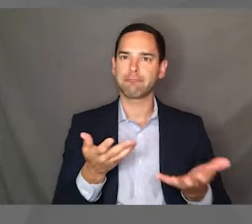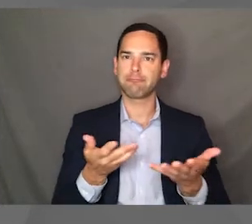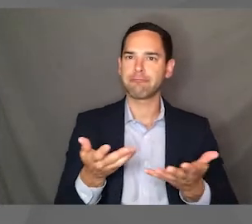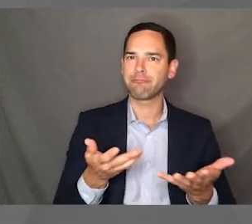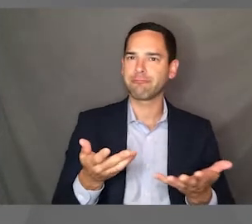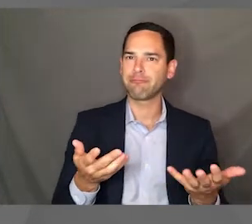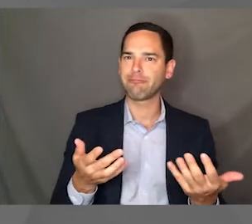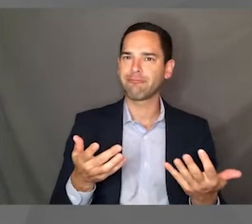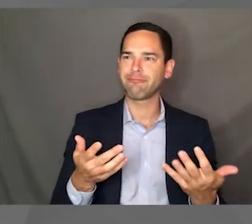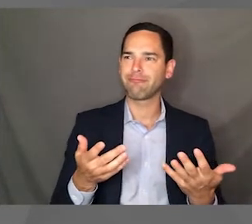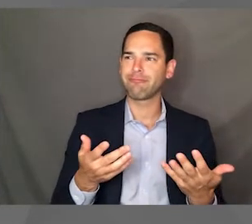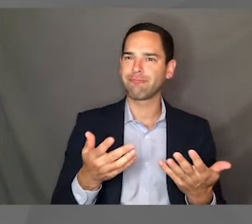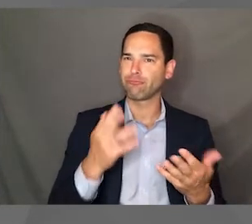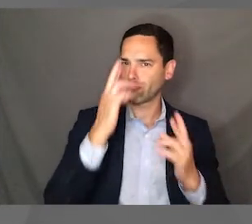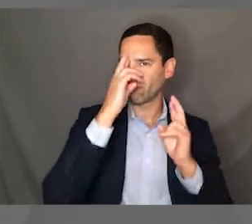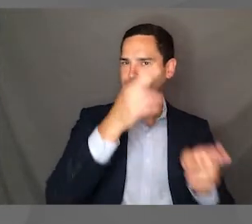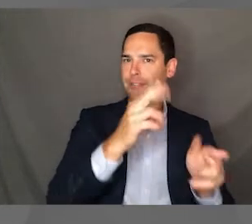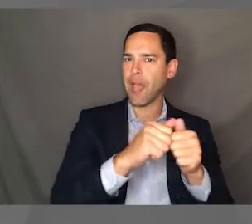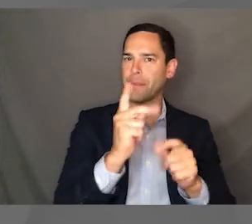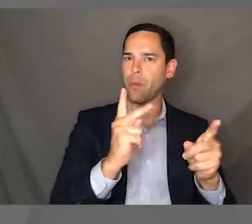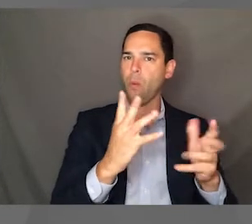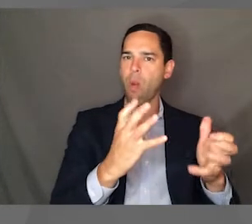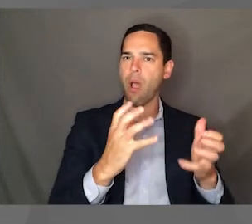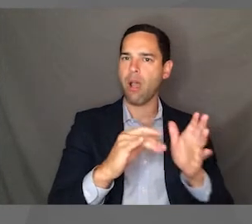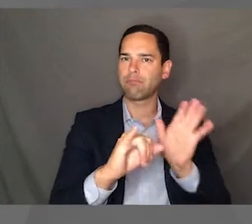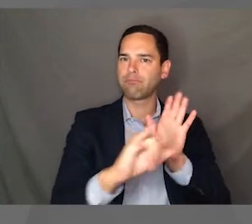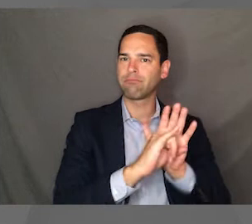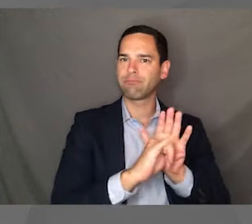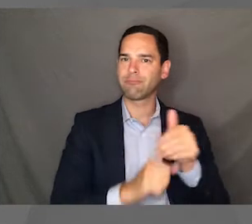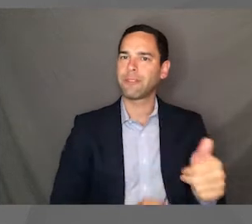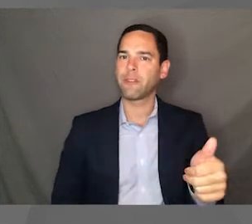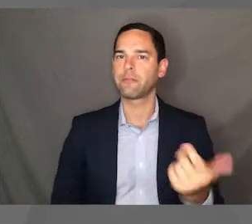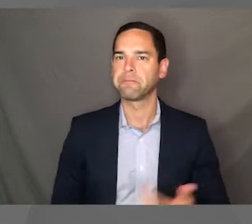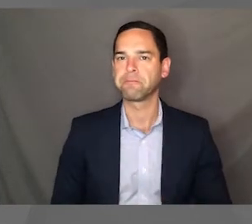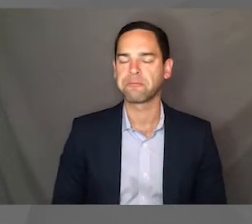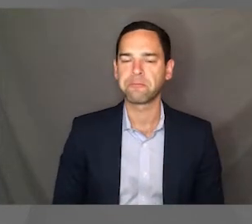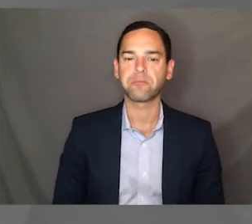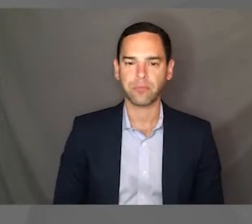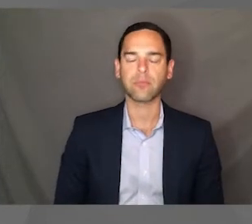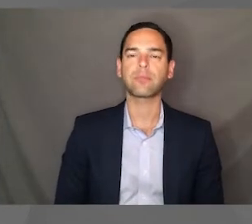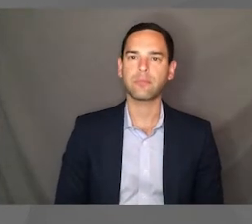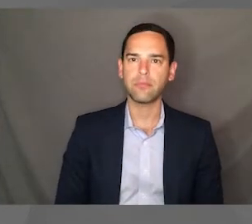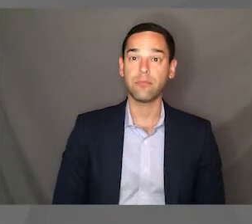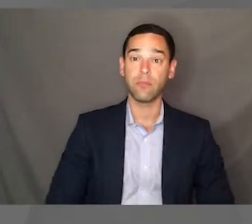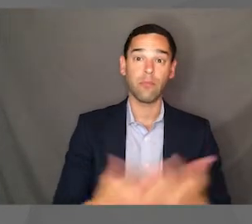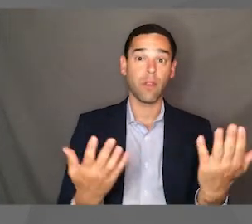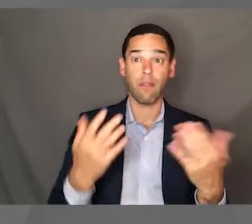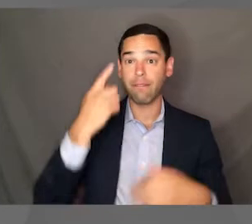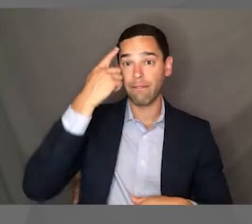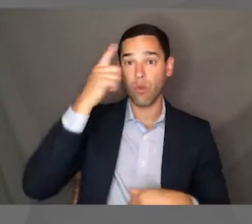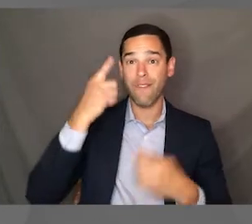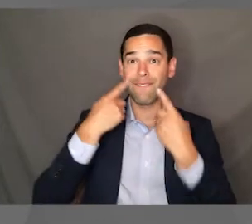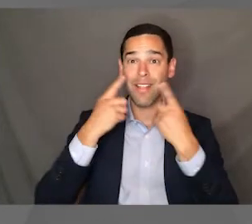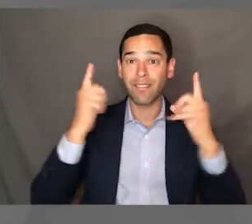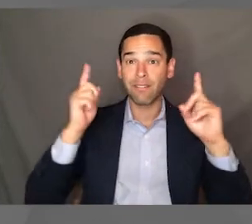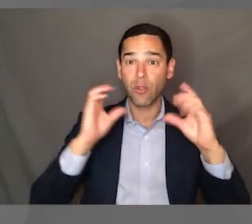wanting to be identified. So it's critical to have that effective communication